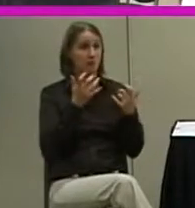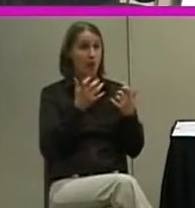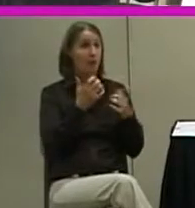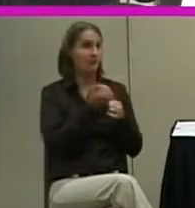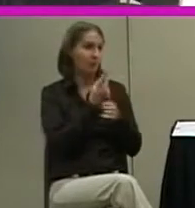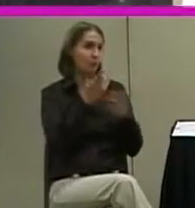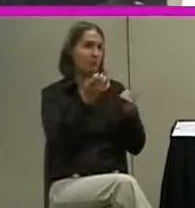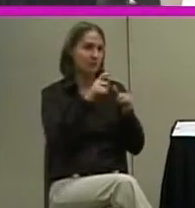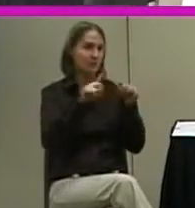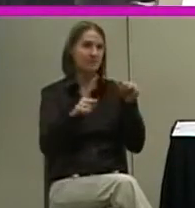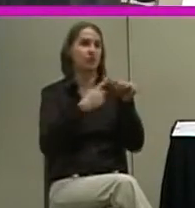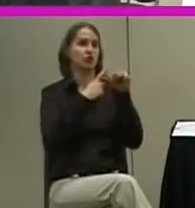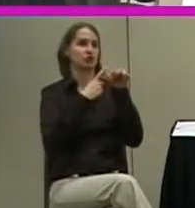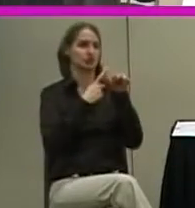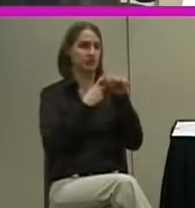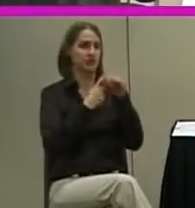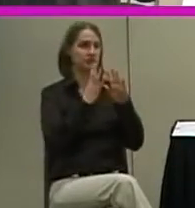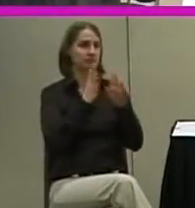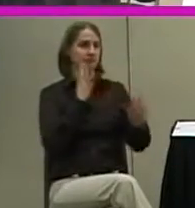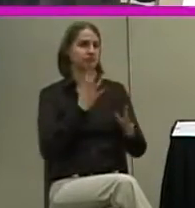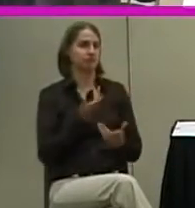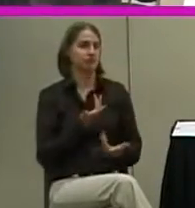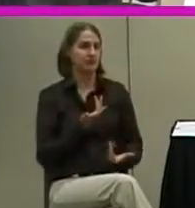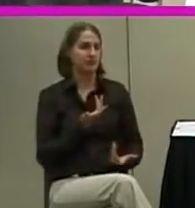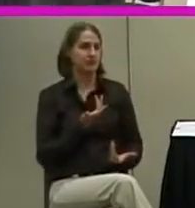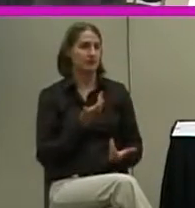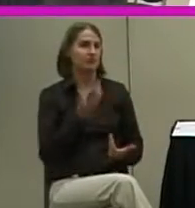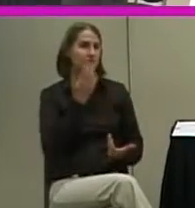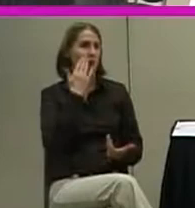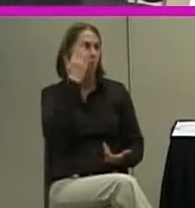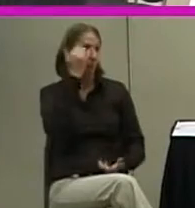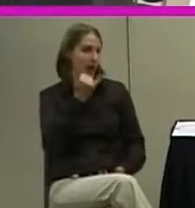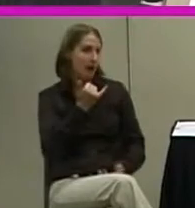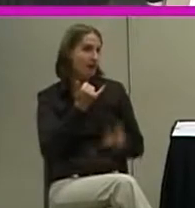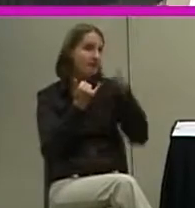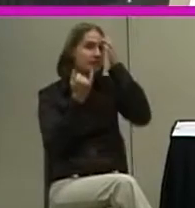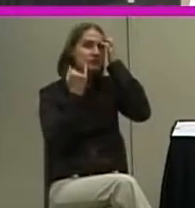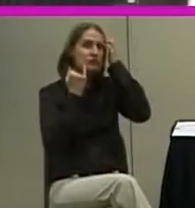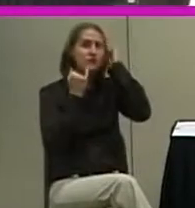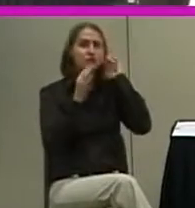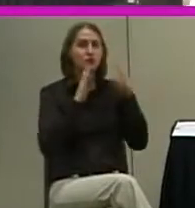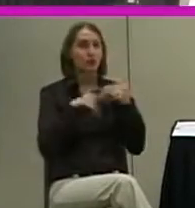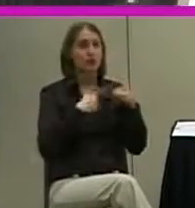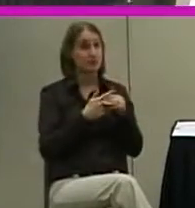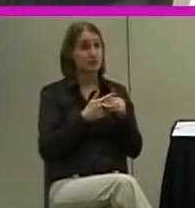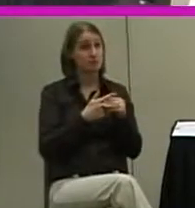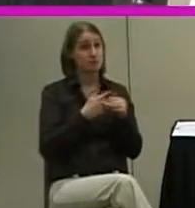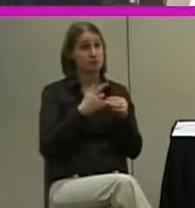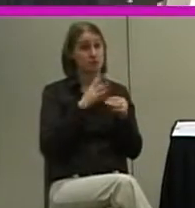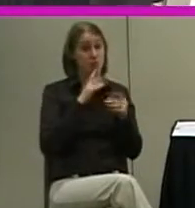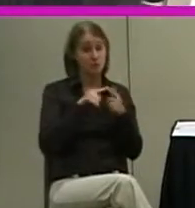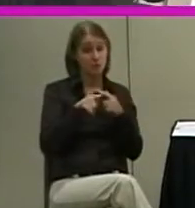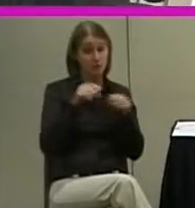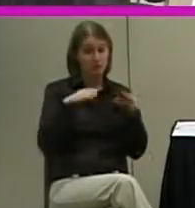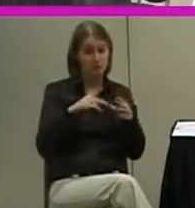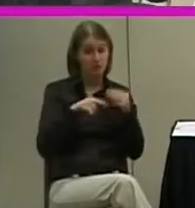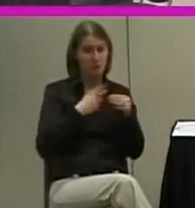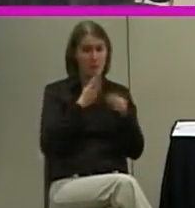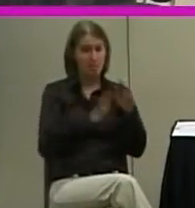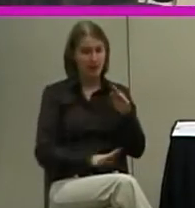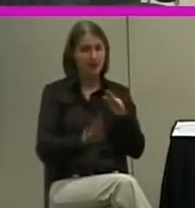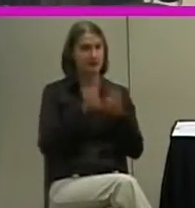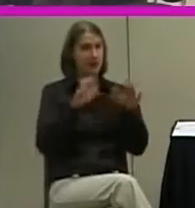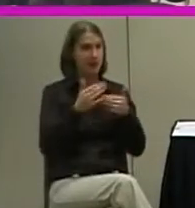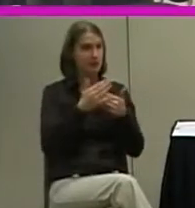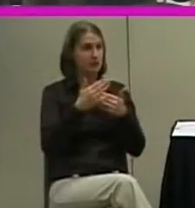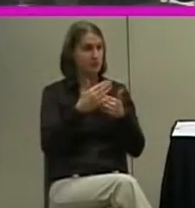Everybody wants to be first in line. So you know why. So if you were talking to a teacher about basic classroom management, one of the things I